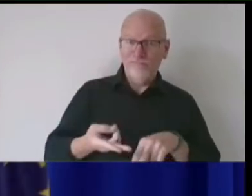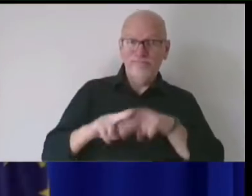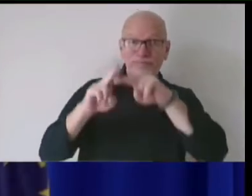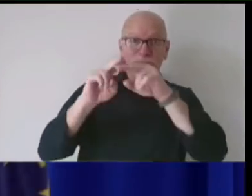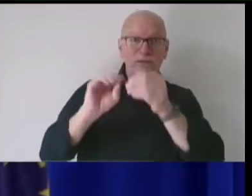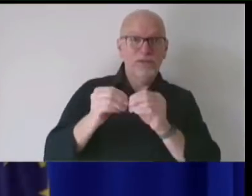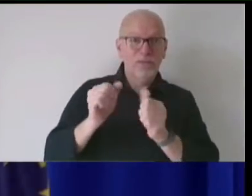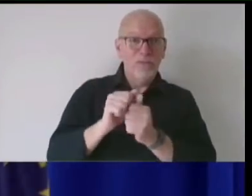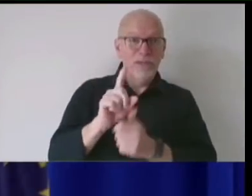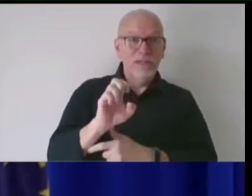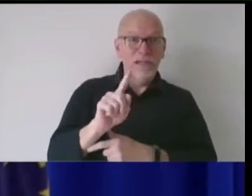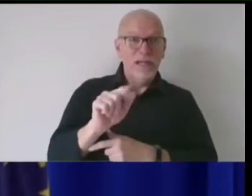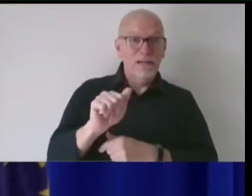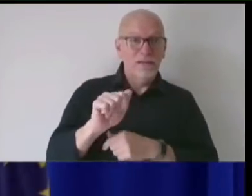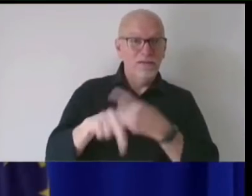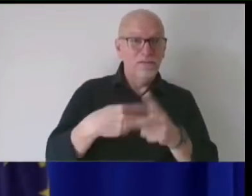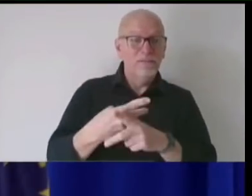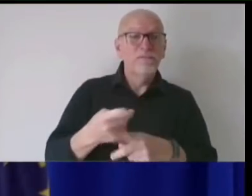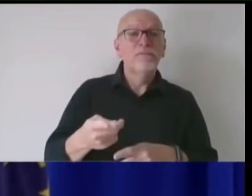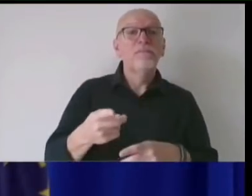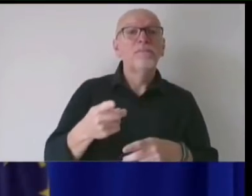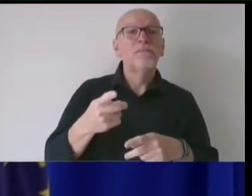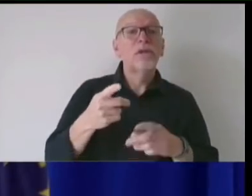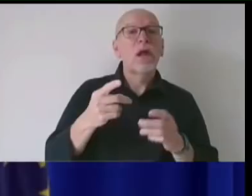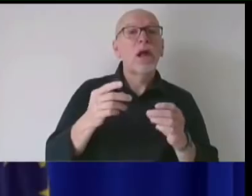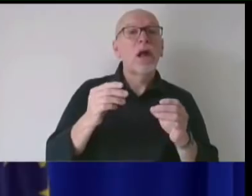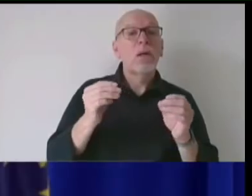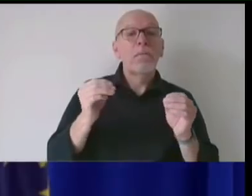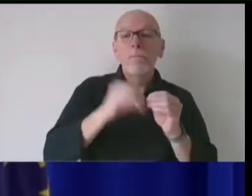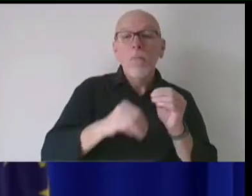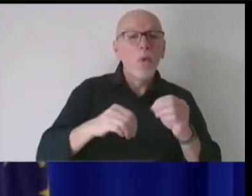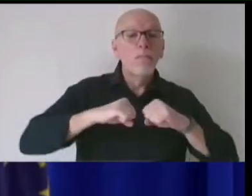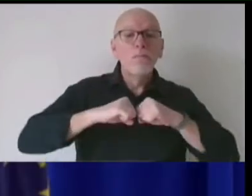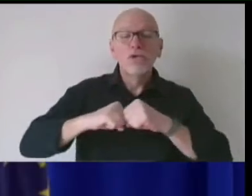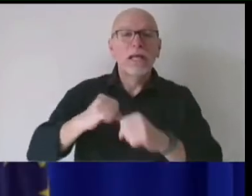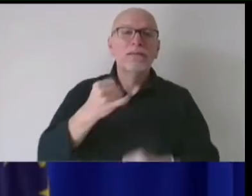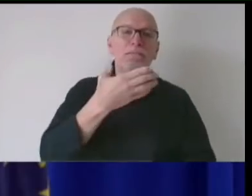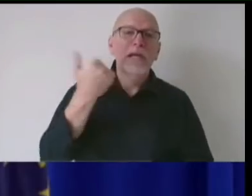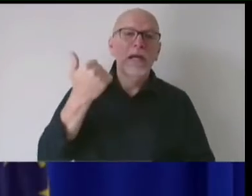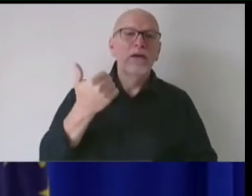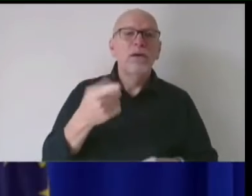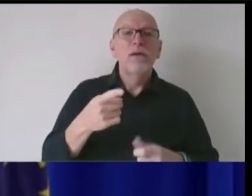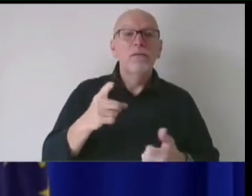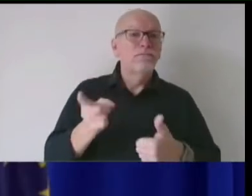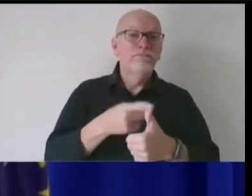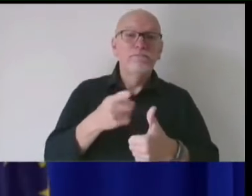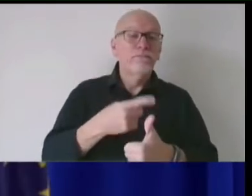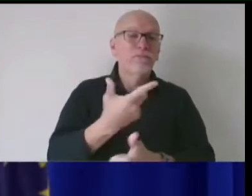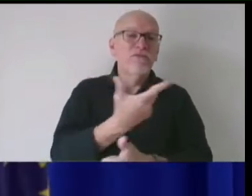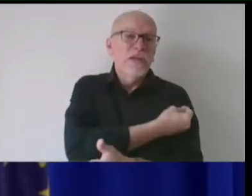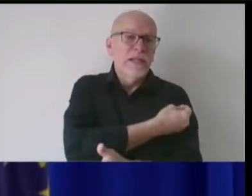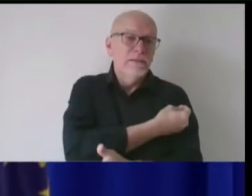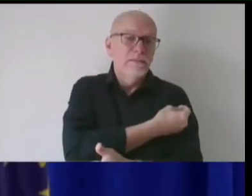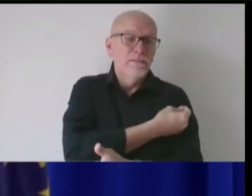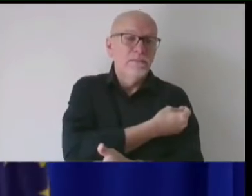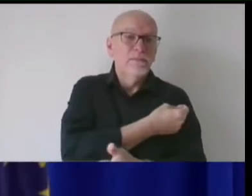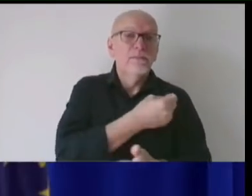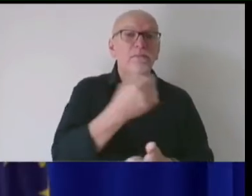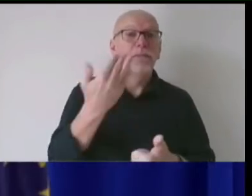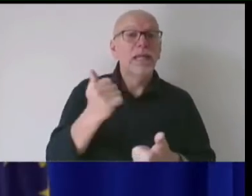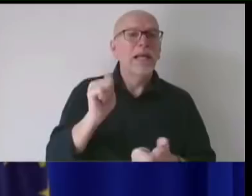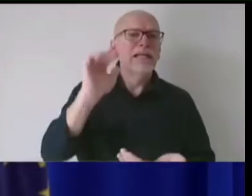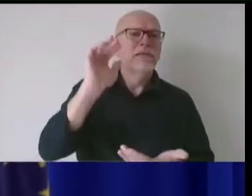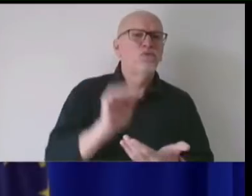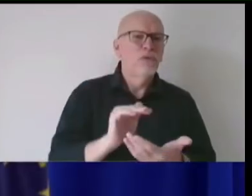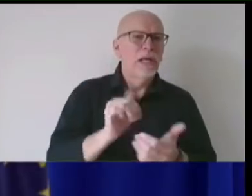Delta surge is that layered mitigation is the answer to this. Number one, get vaccinated so that maybe we can decrease any